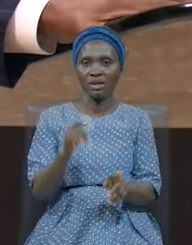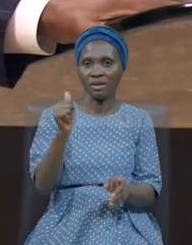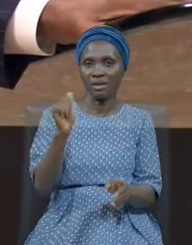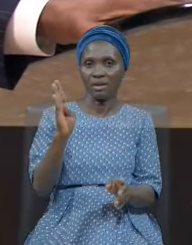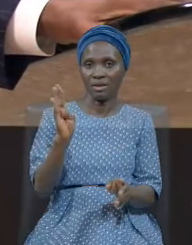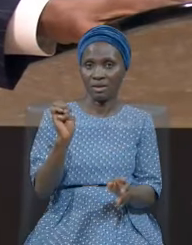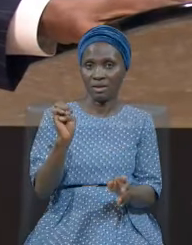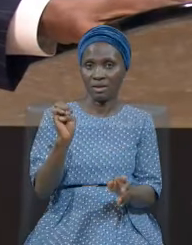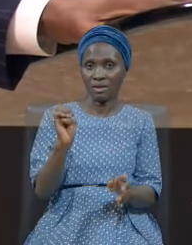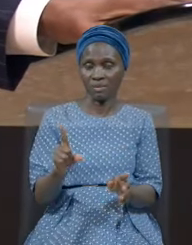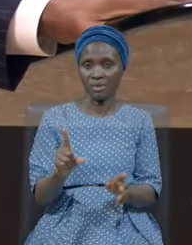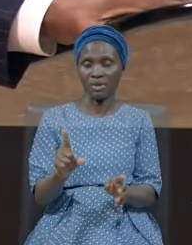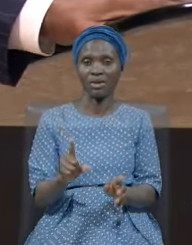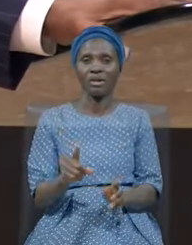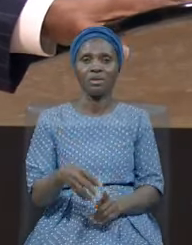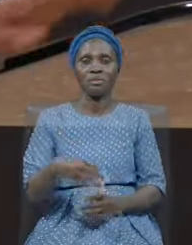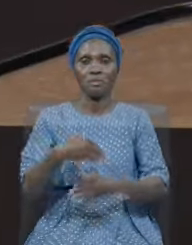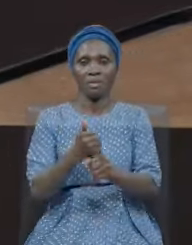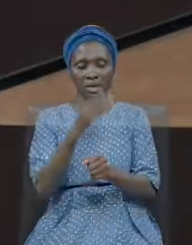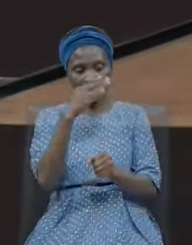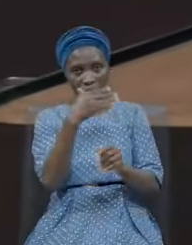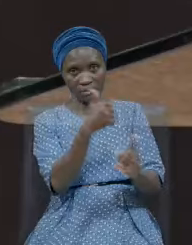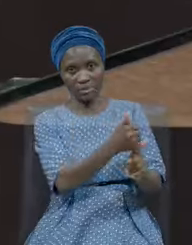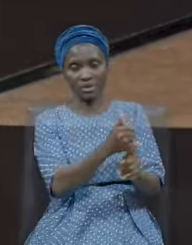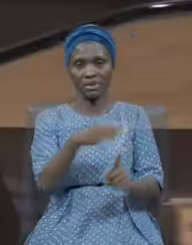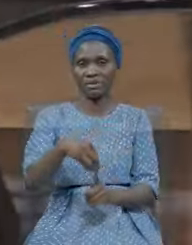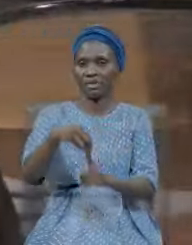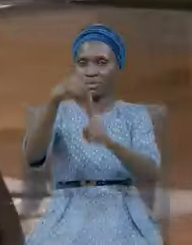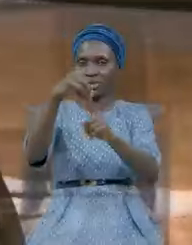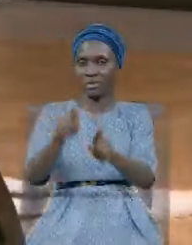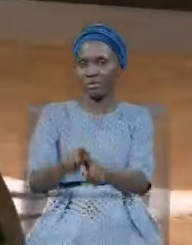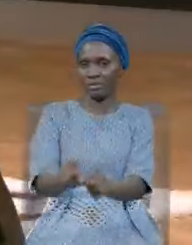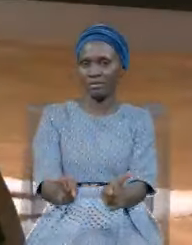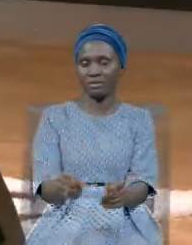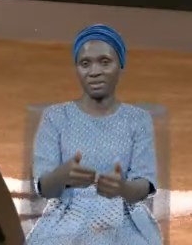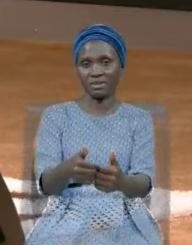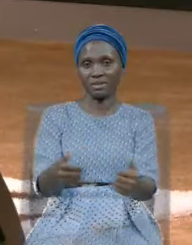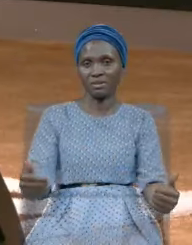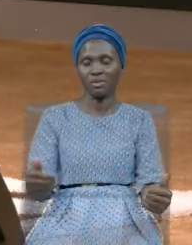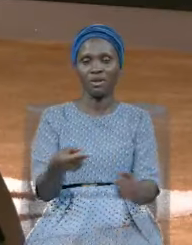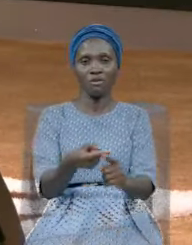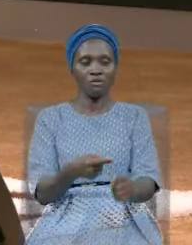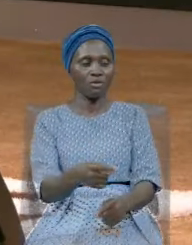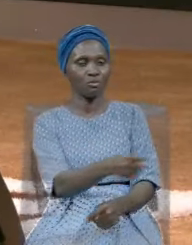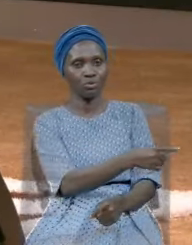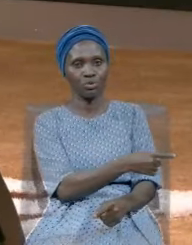from Cain. Enoch distinguished himself from those